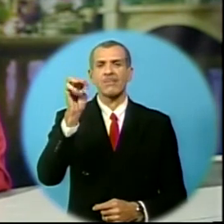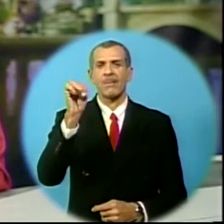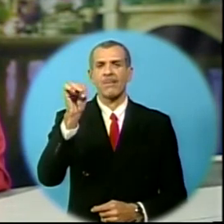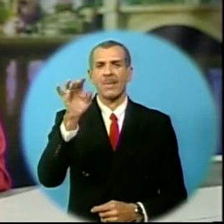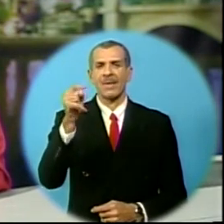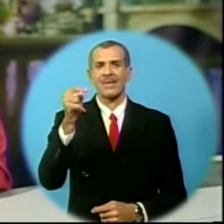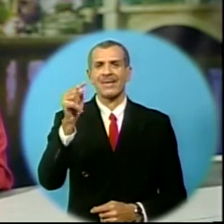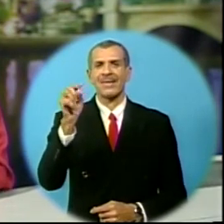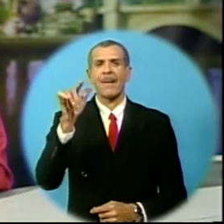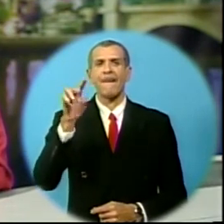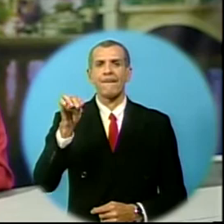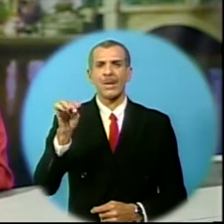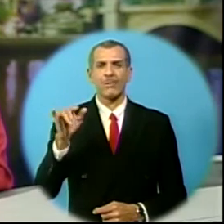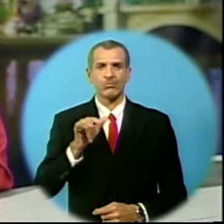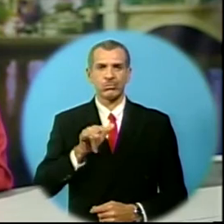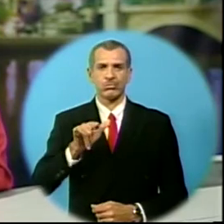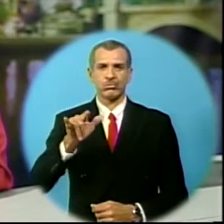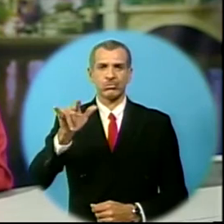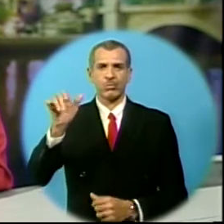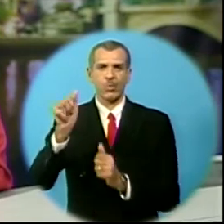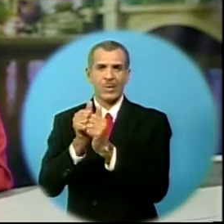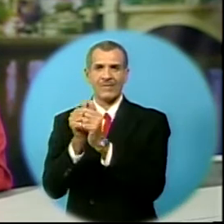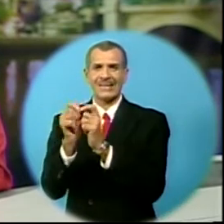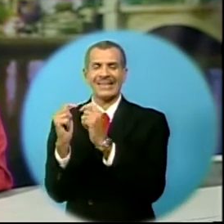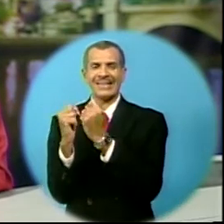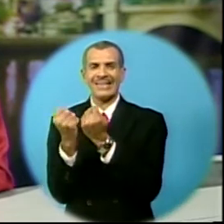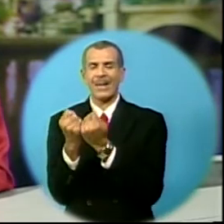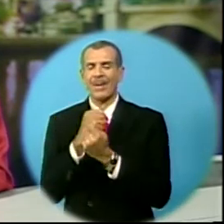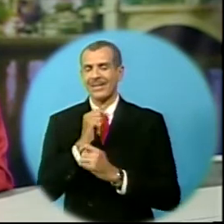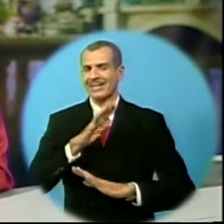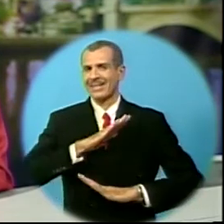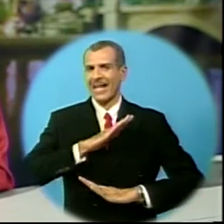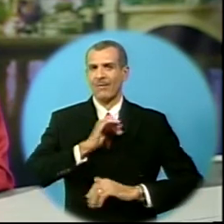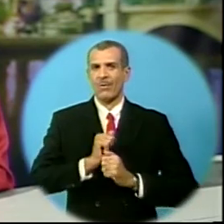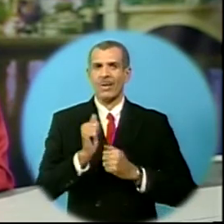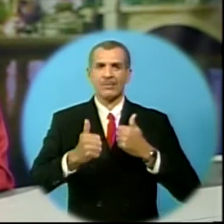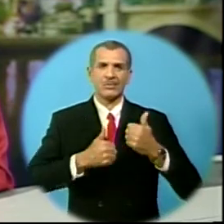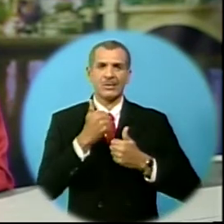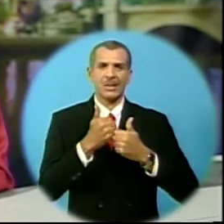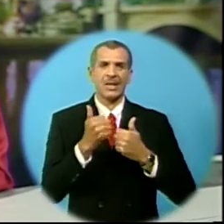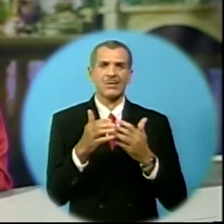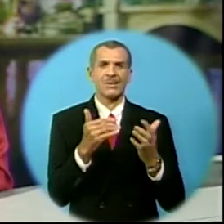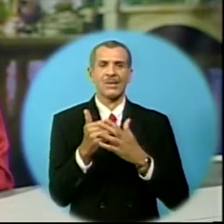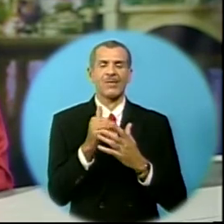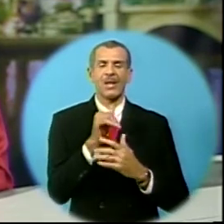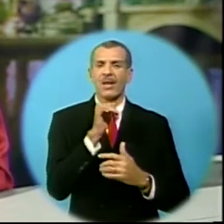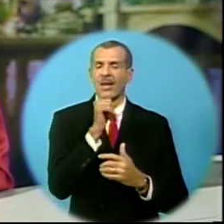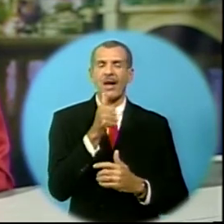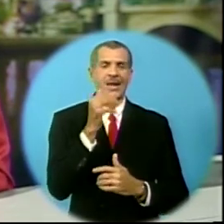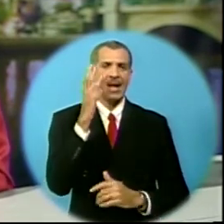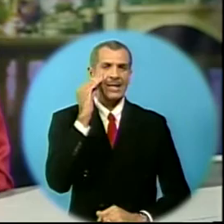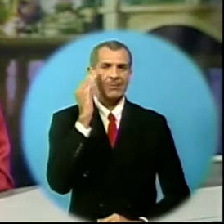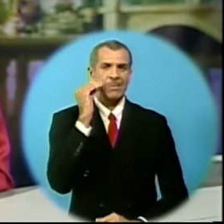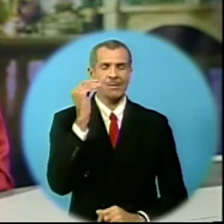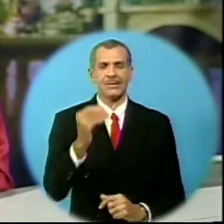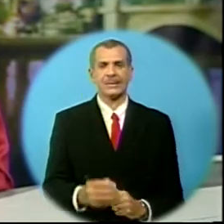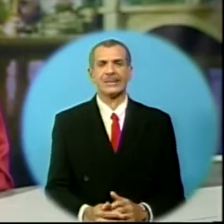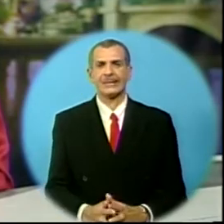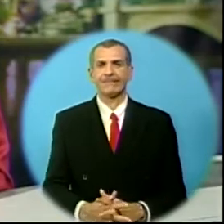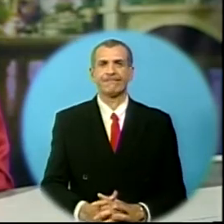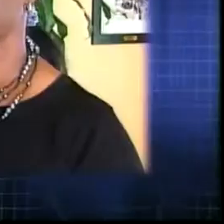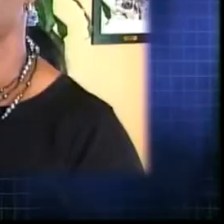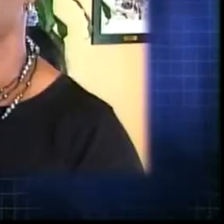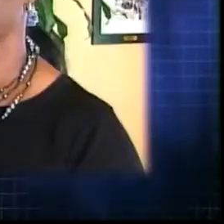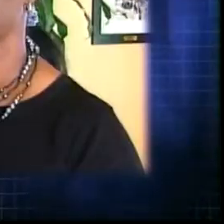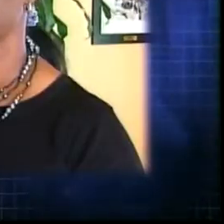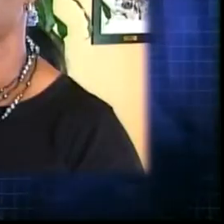traveled with the team. She says she's very pleased with the team's performance despite their inexperience.